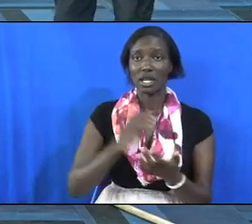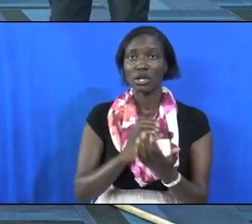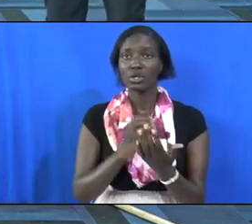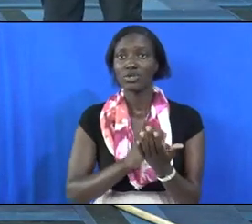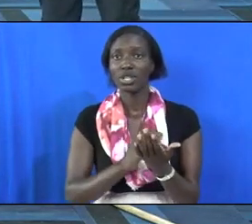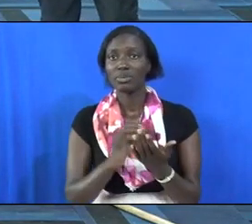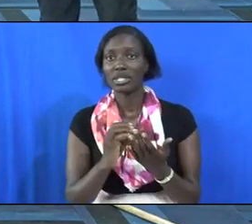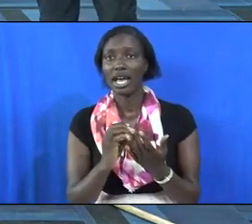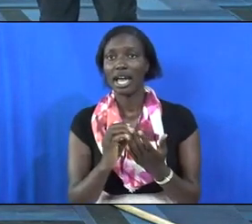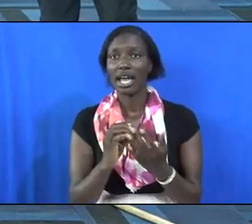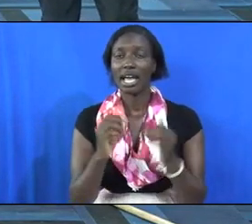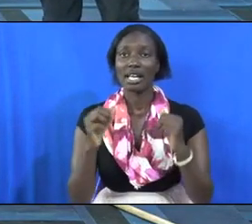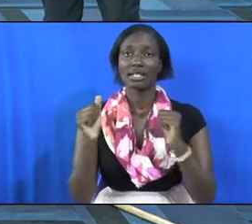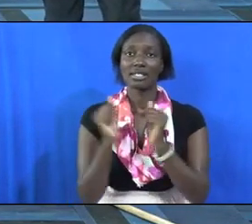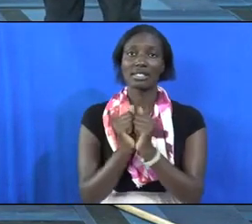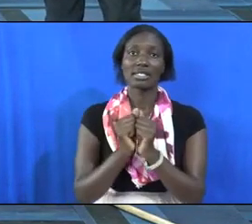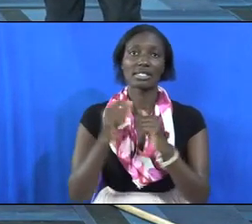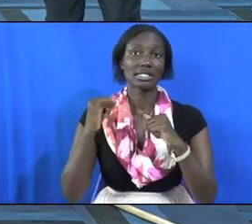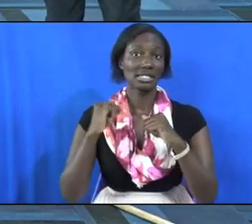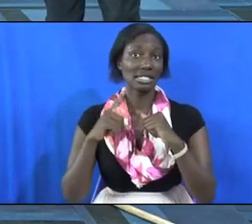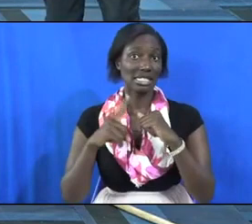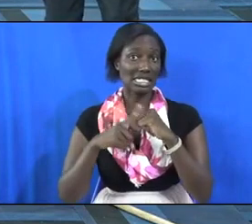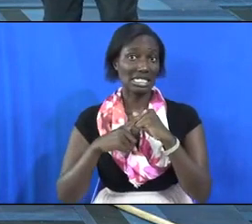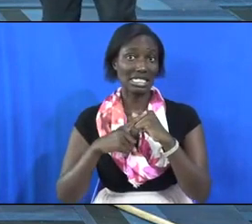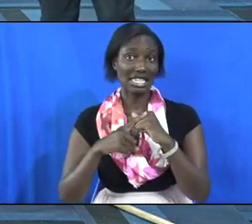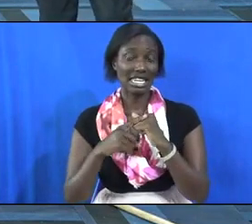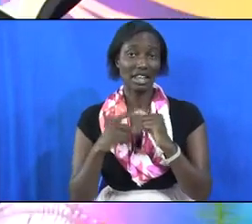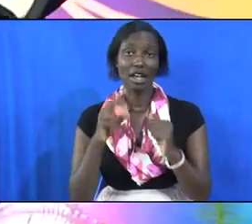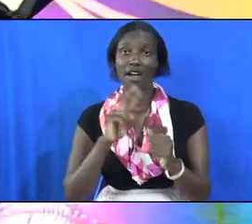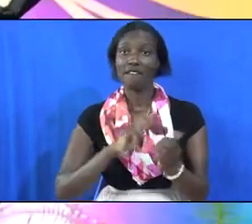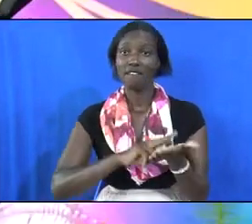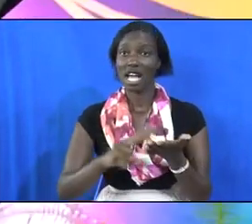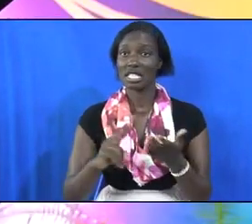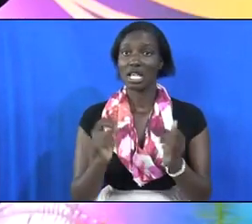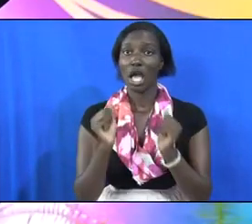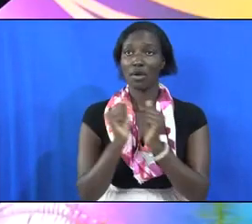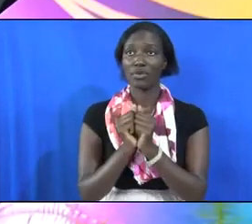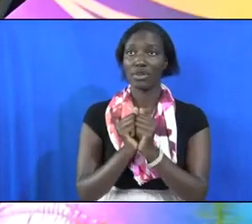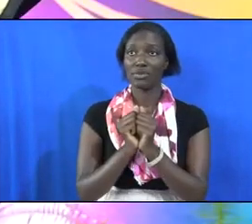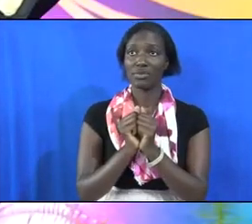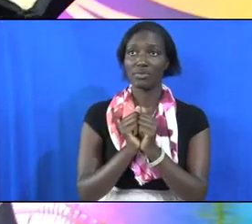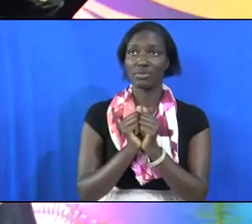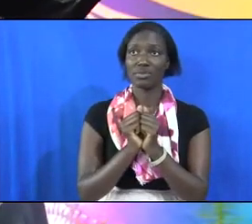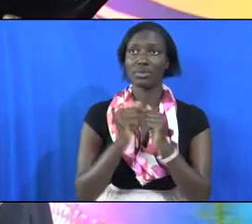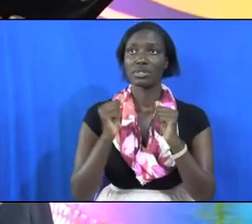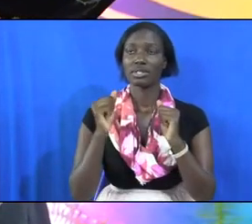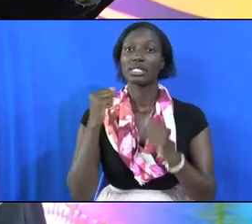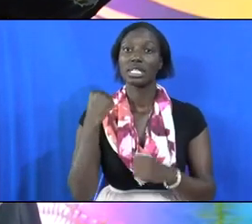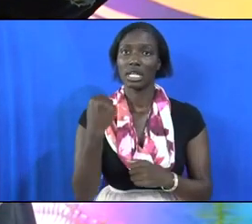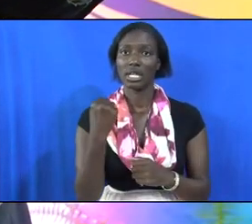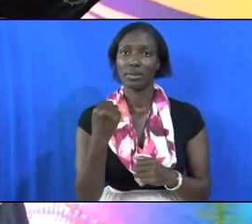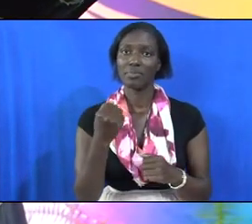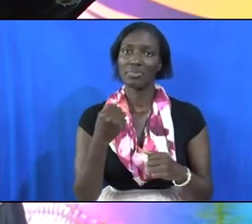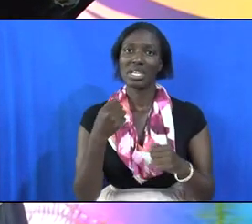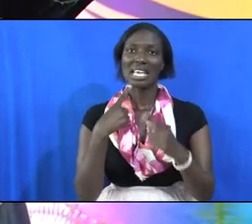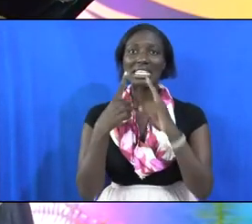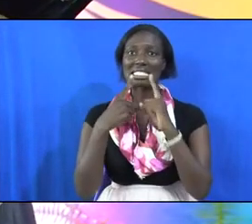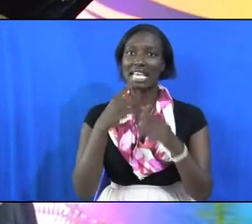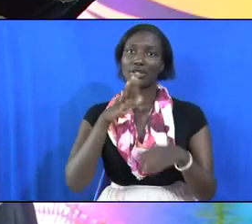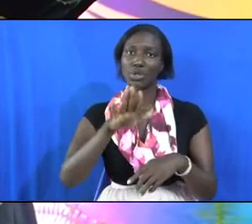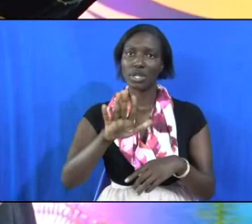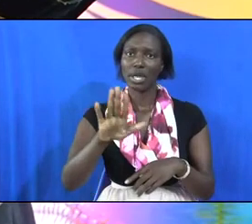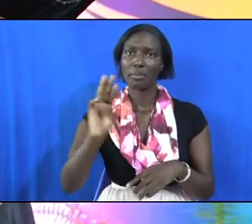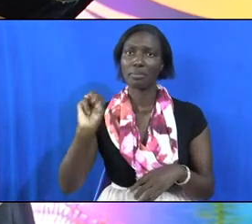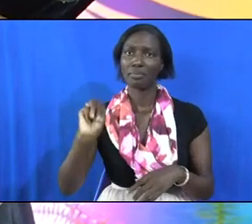verse 15 and 16 says, "And he said unto them, Go ye into the world